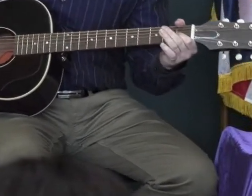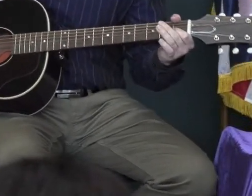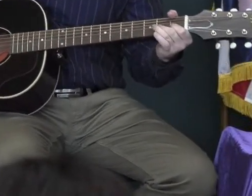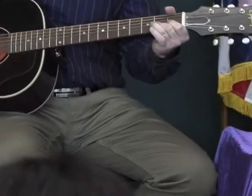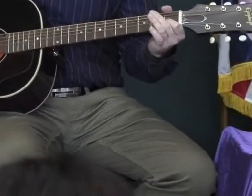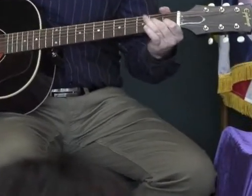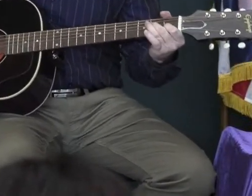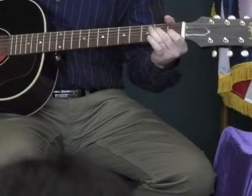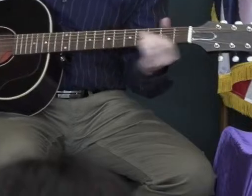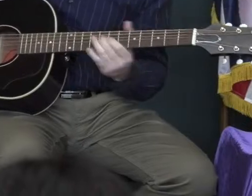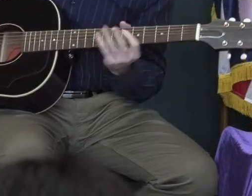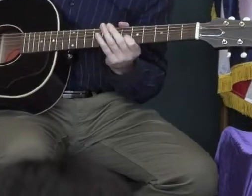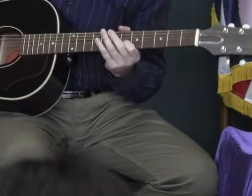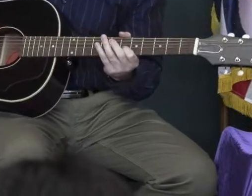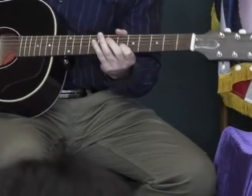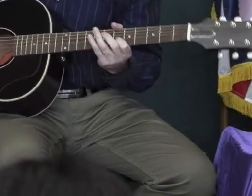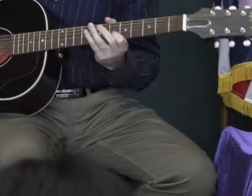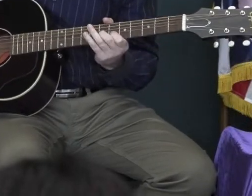tragedy.